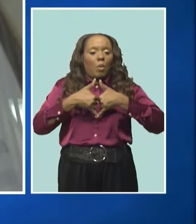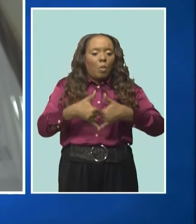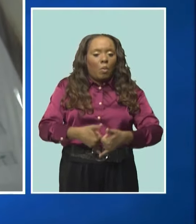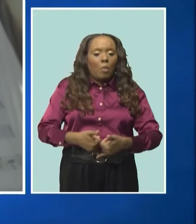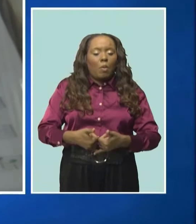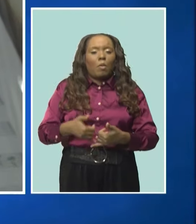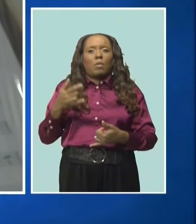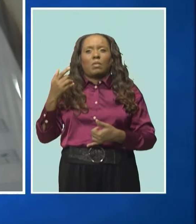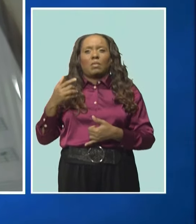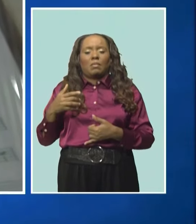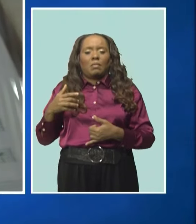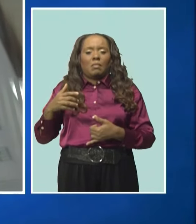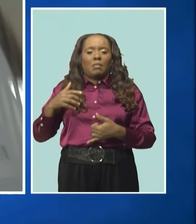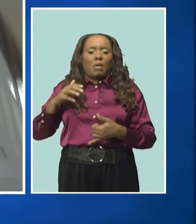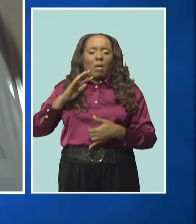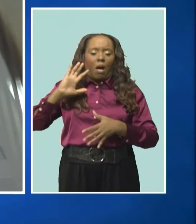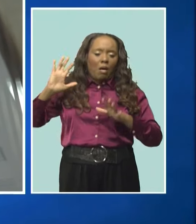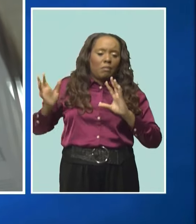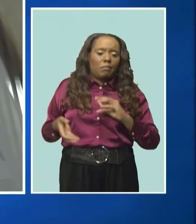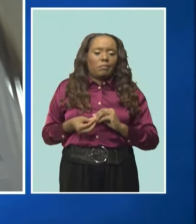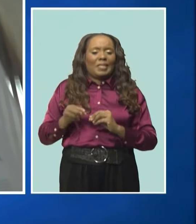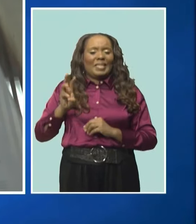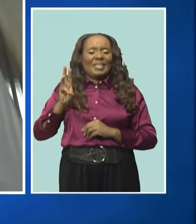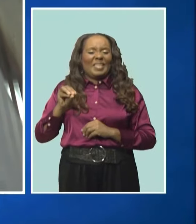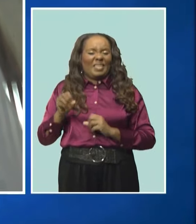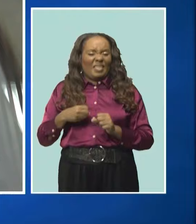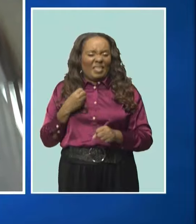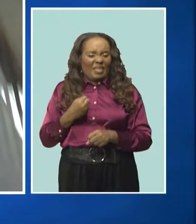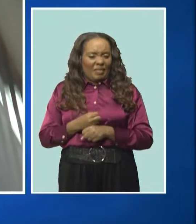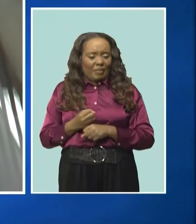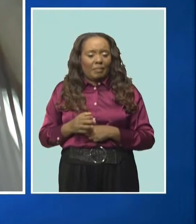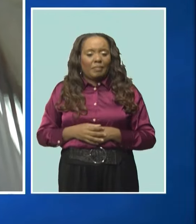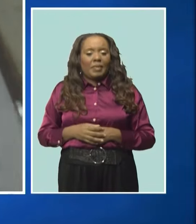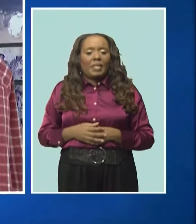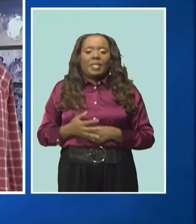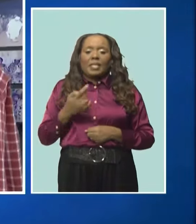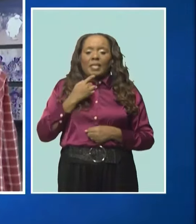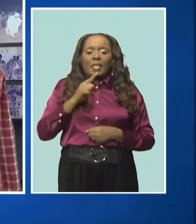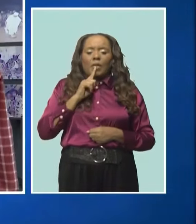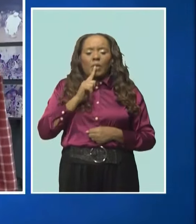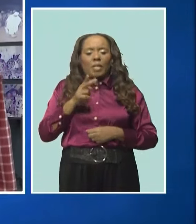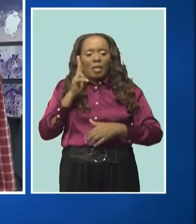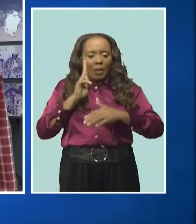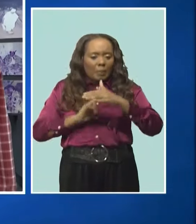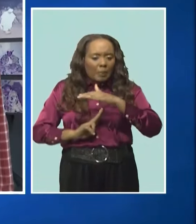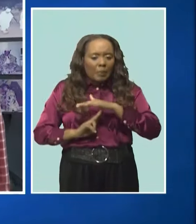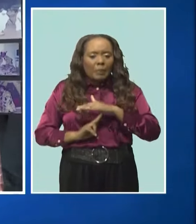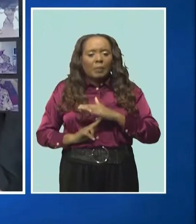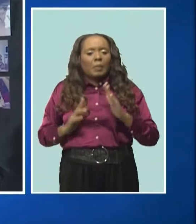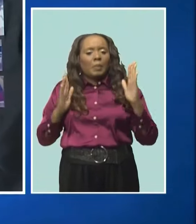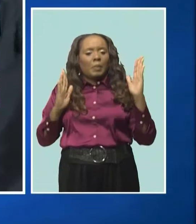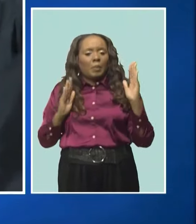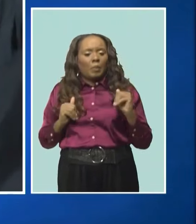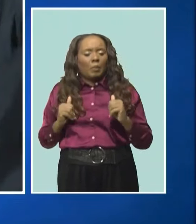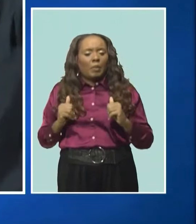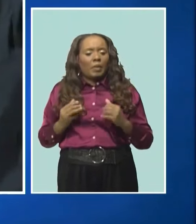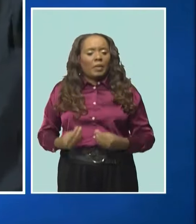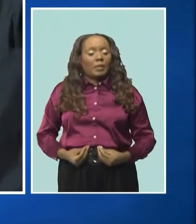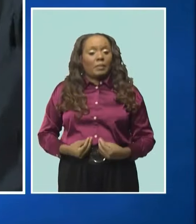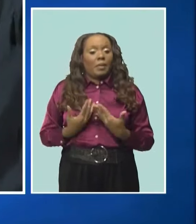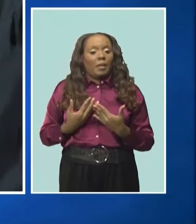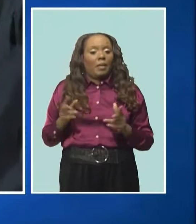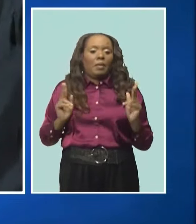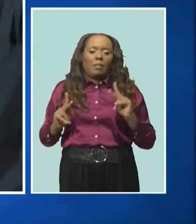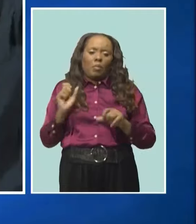past 6 decades. The veteran Calypsonian tells CBC News he's humbled by the honor and hopes it will inspire all